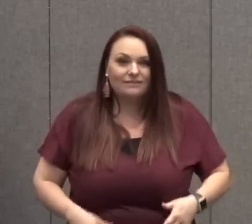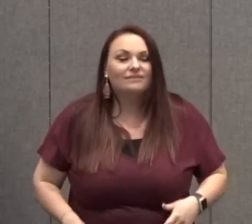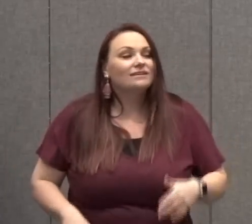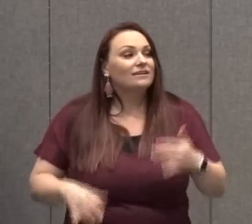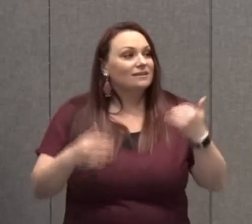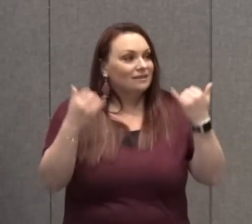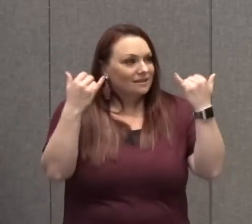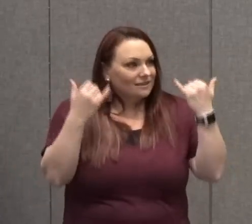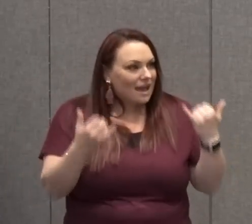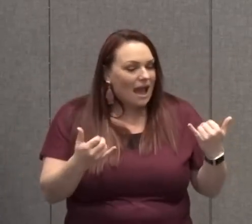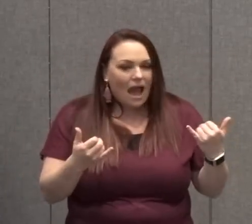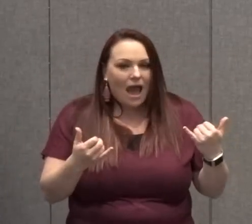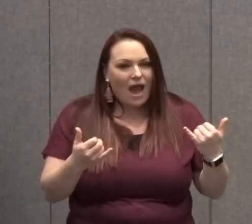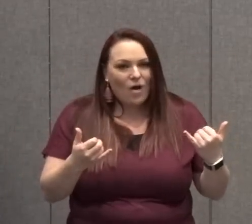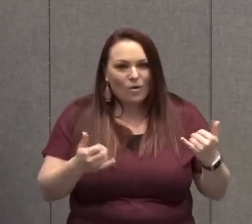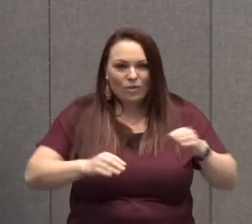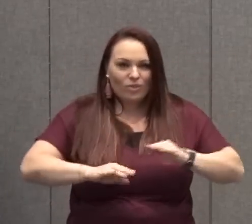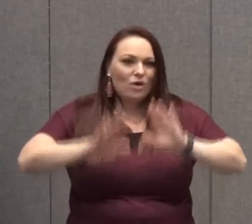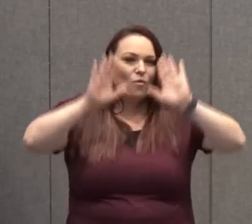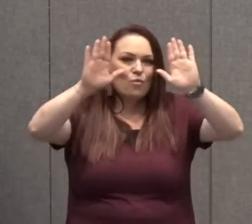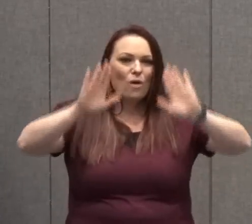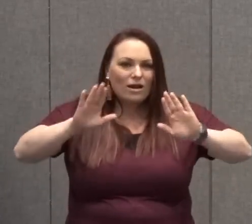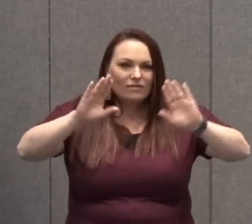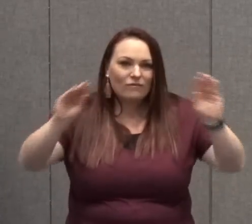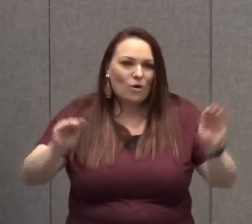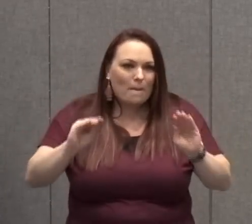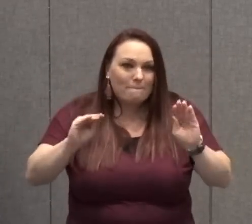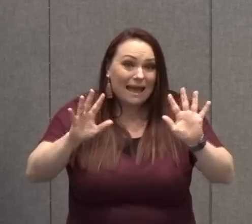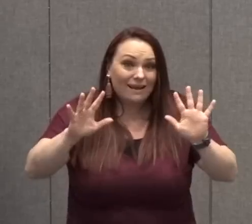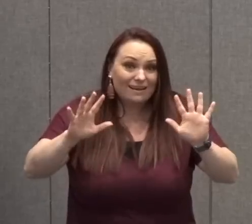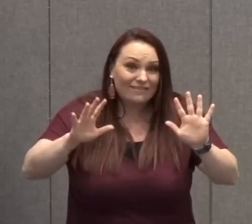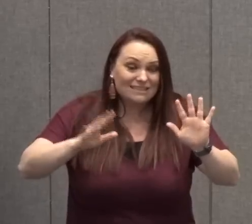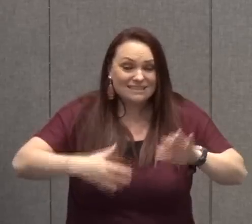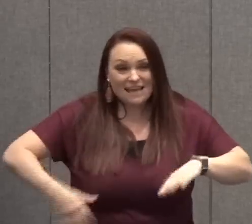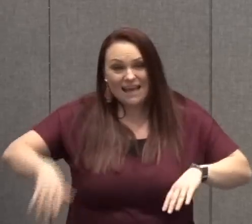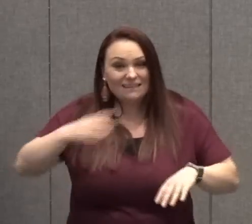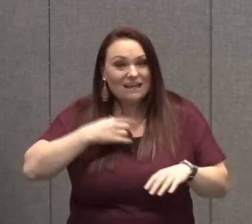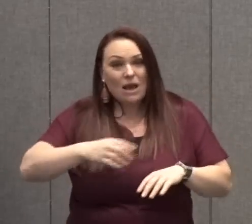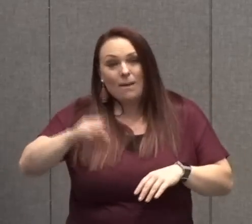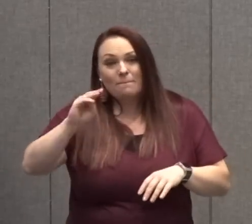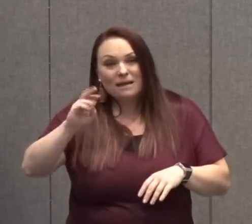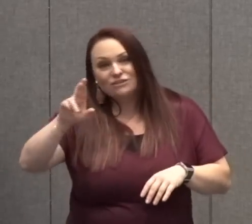The wonderful. The magnificent. Mr. R.